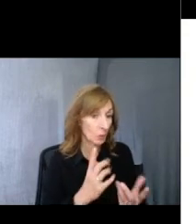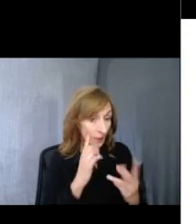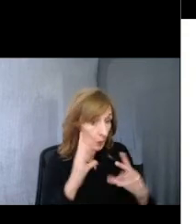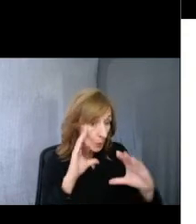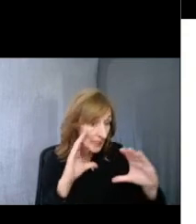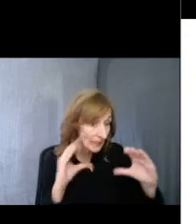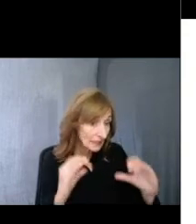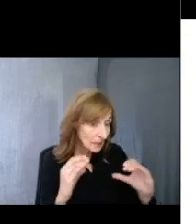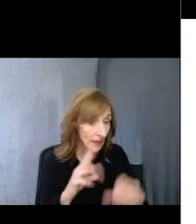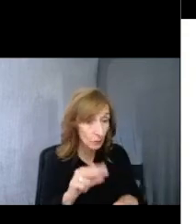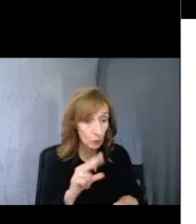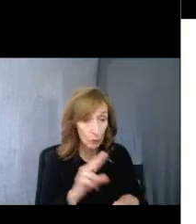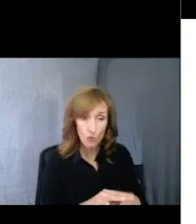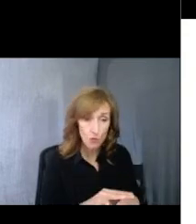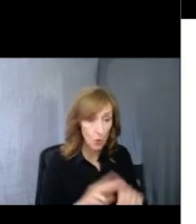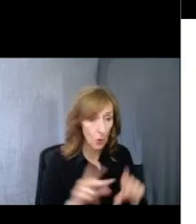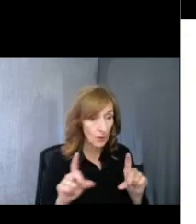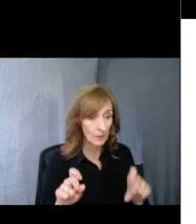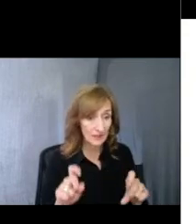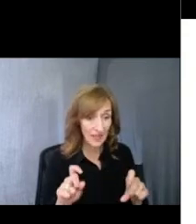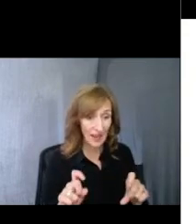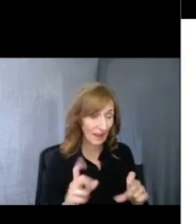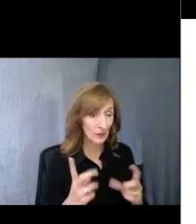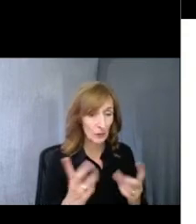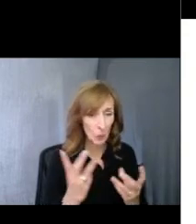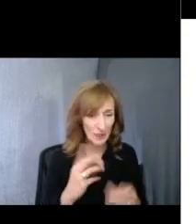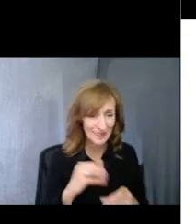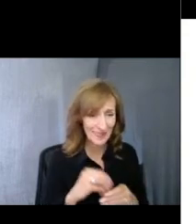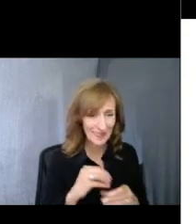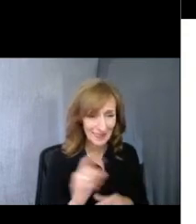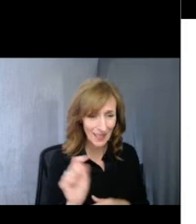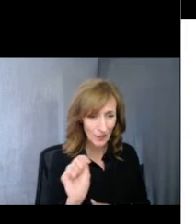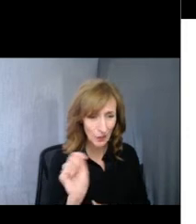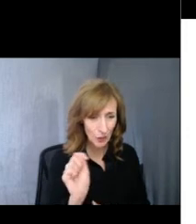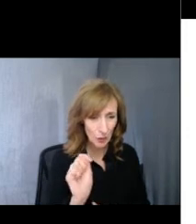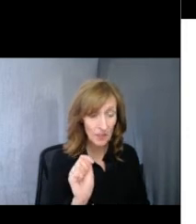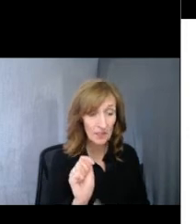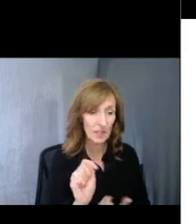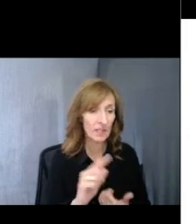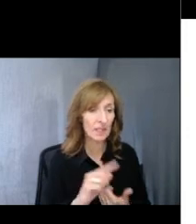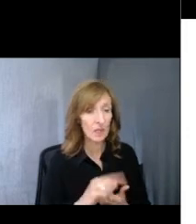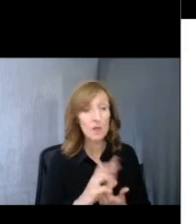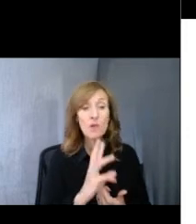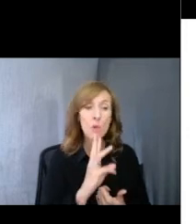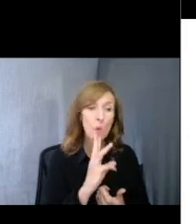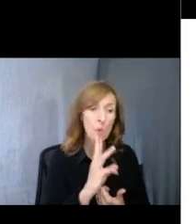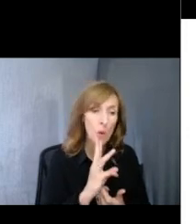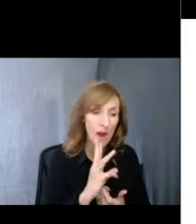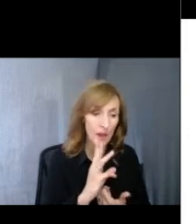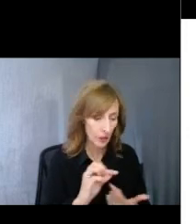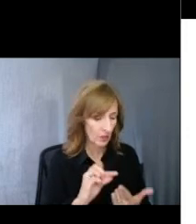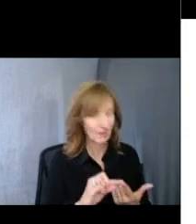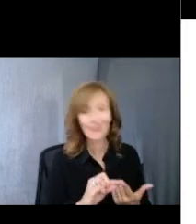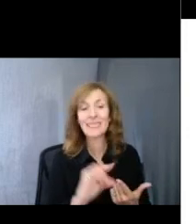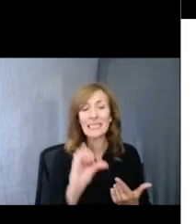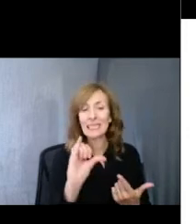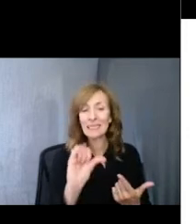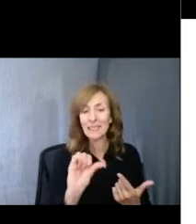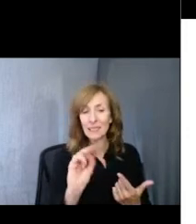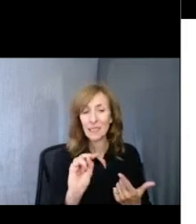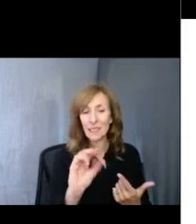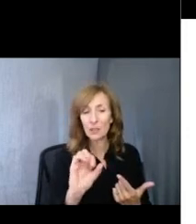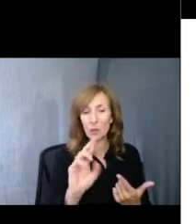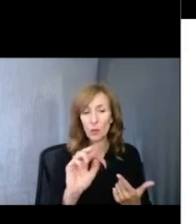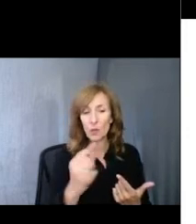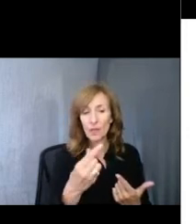Well, water, mostly, kind of obvious. We have inorganic salts. Again, the kidneys are going to regulate sodium and